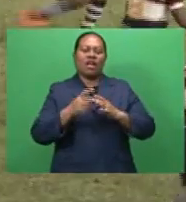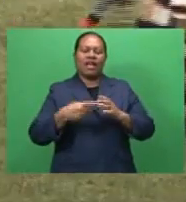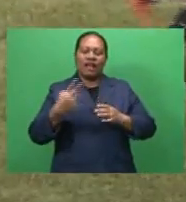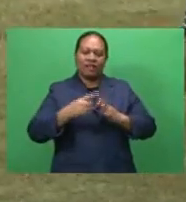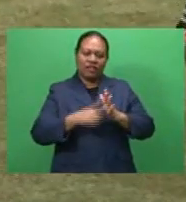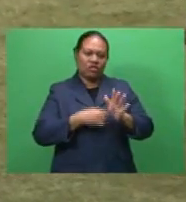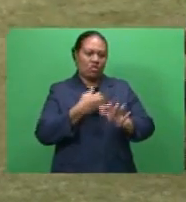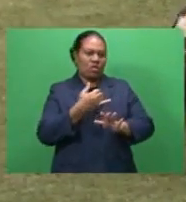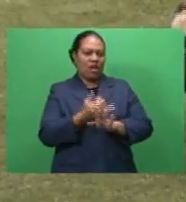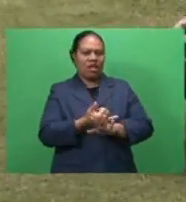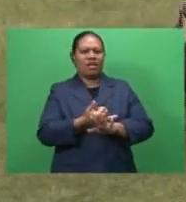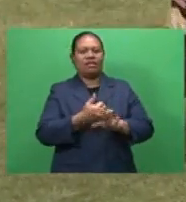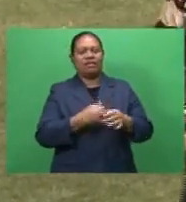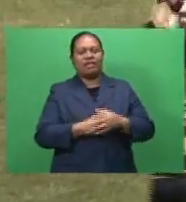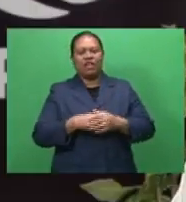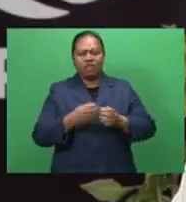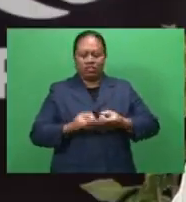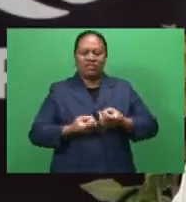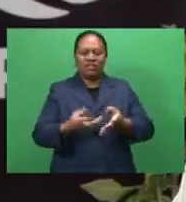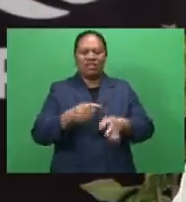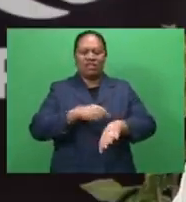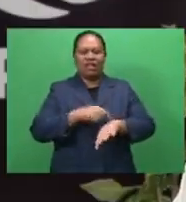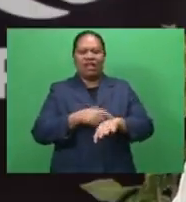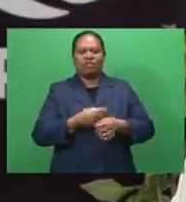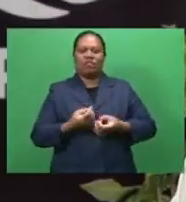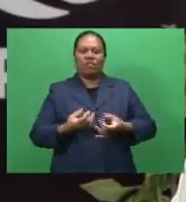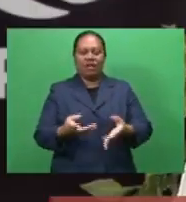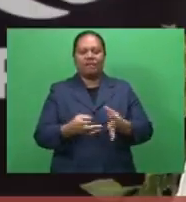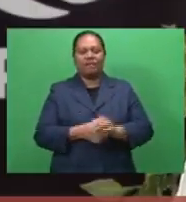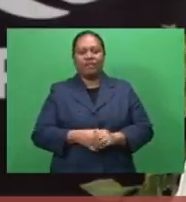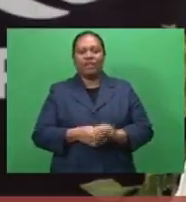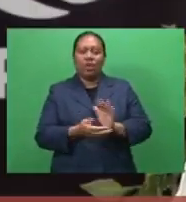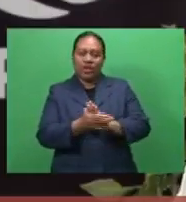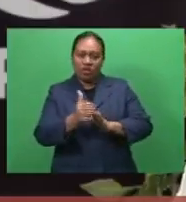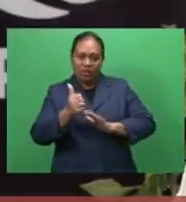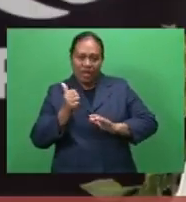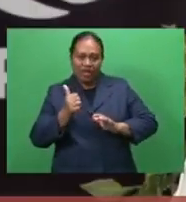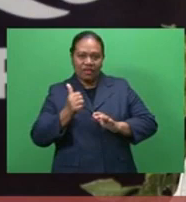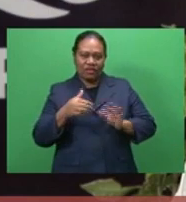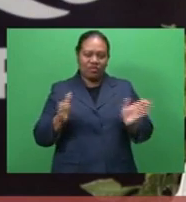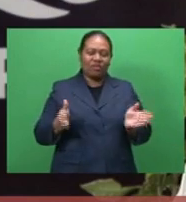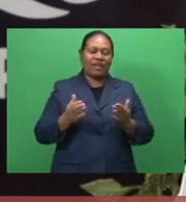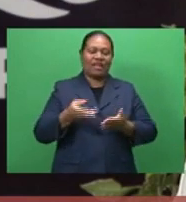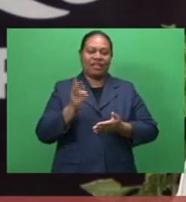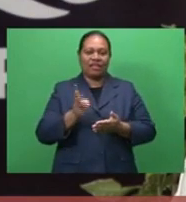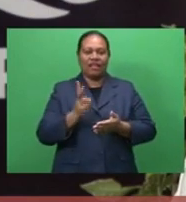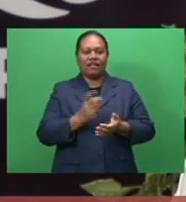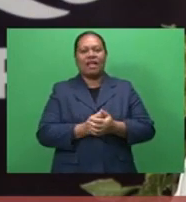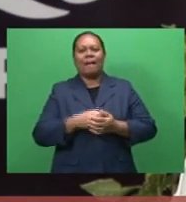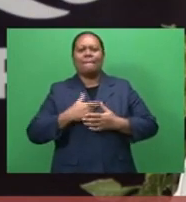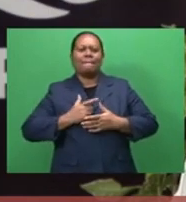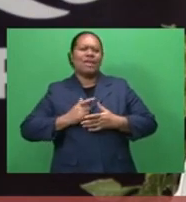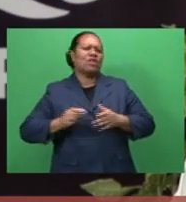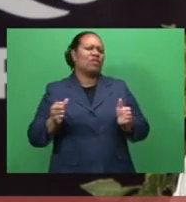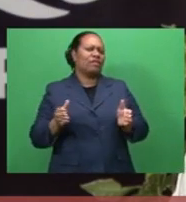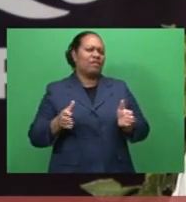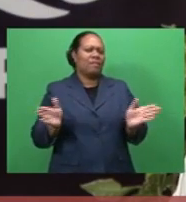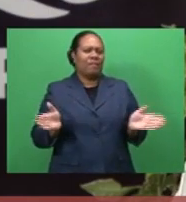to give teams a chance to prepare. According to our return to play protocols, because of player